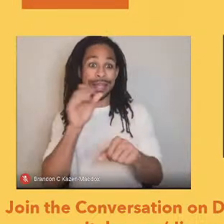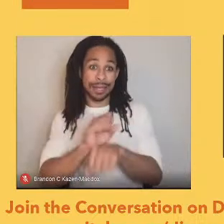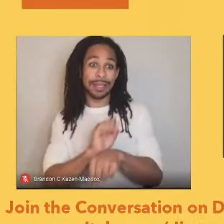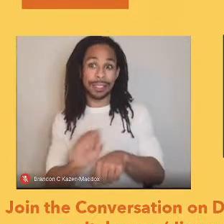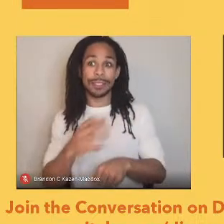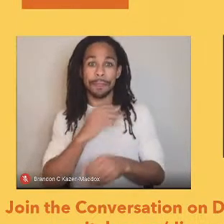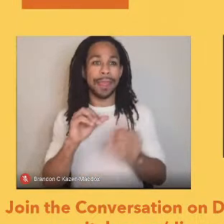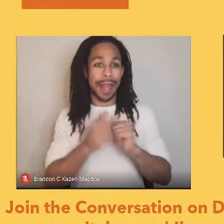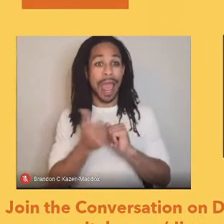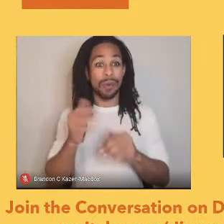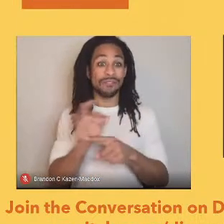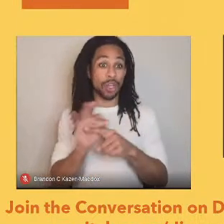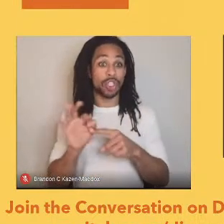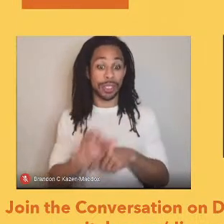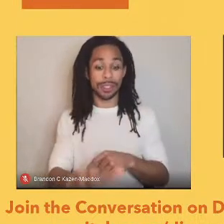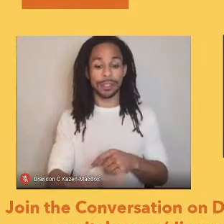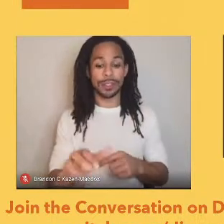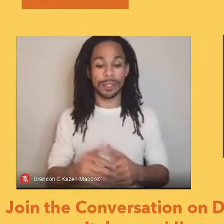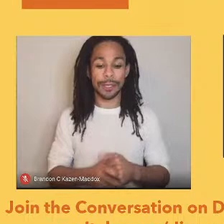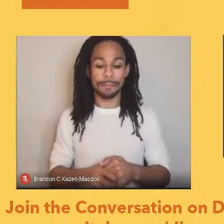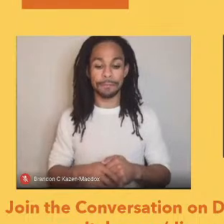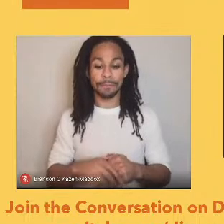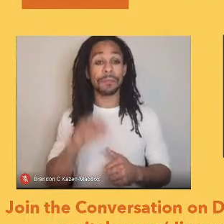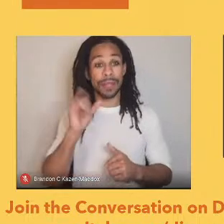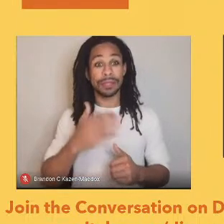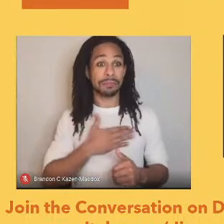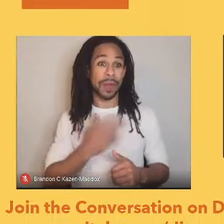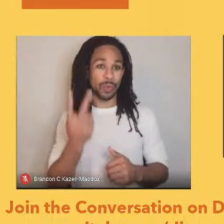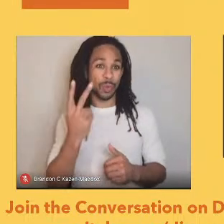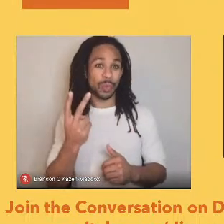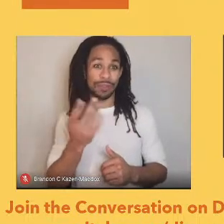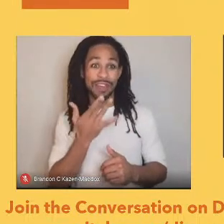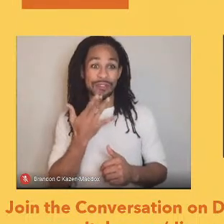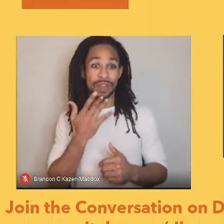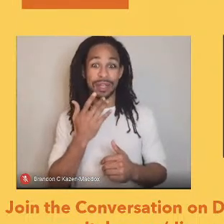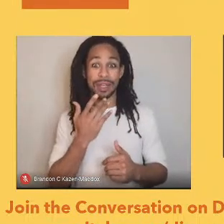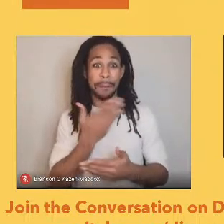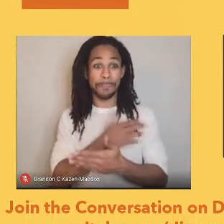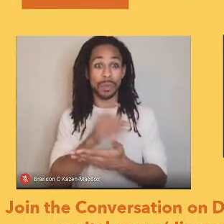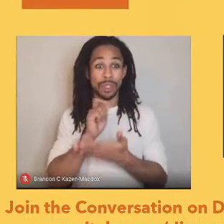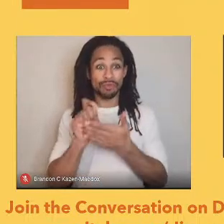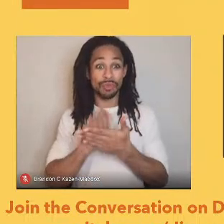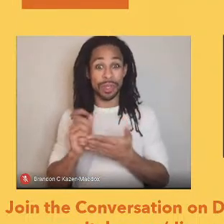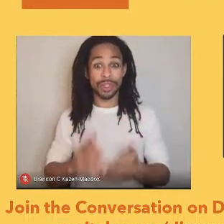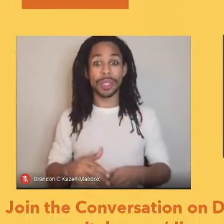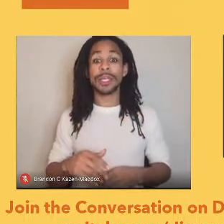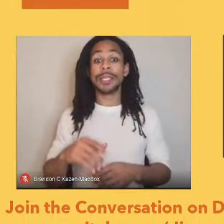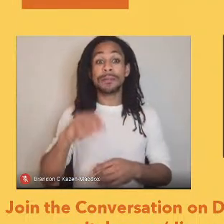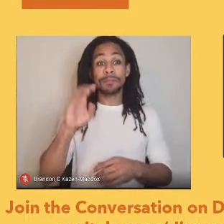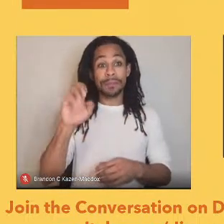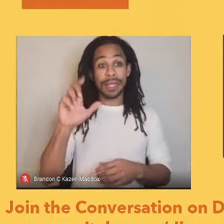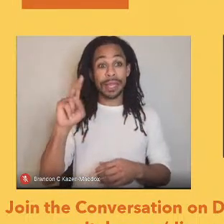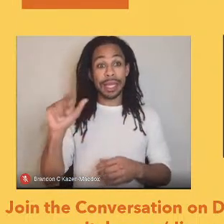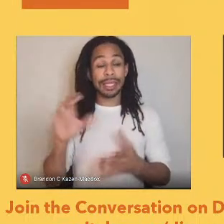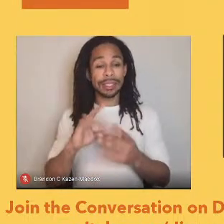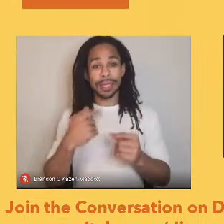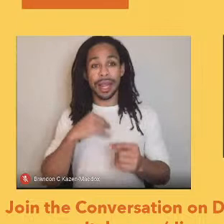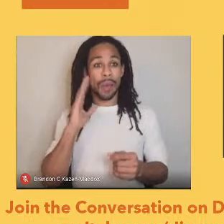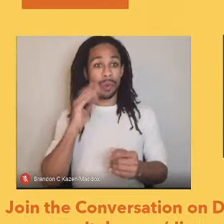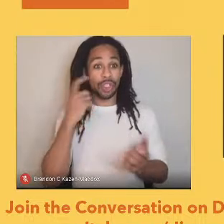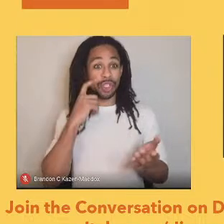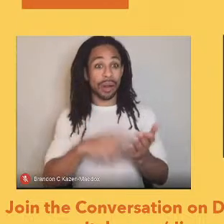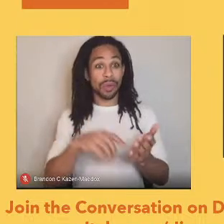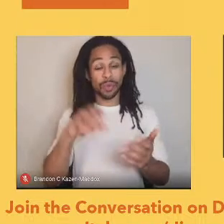and how it functions. So those are my two favorite composers. I'm gonna give a shout out really quick here to Sam from Mars